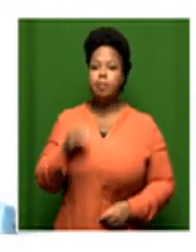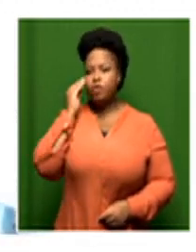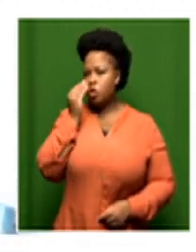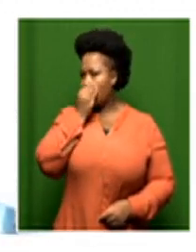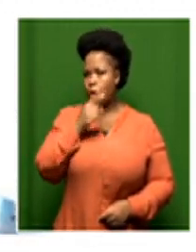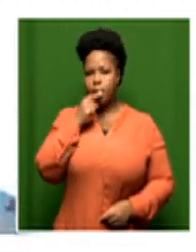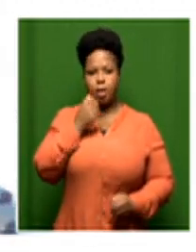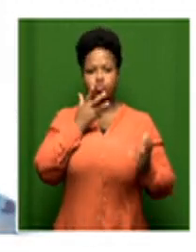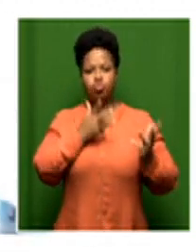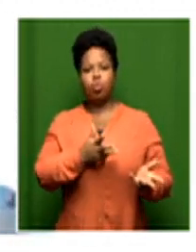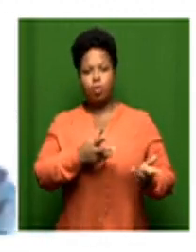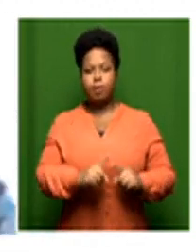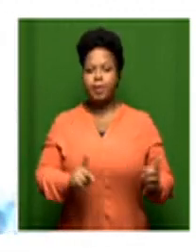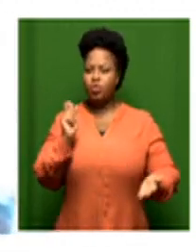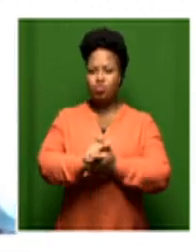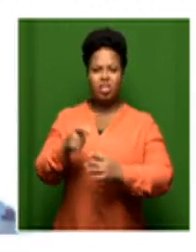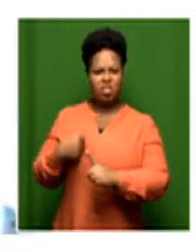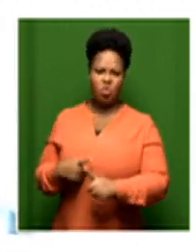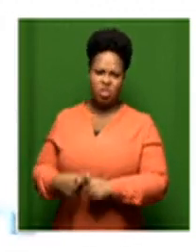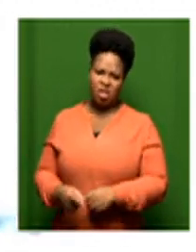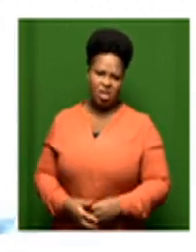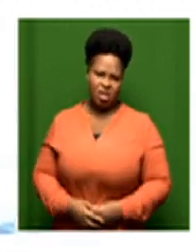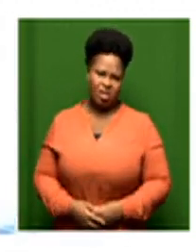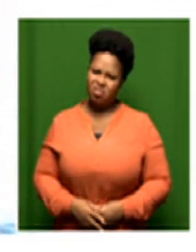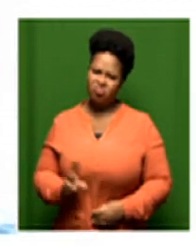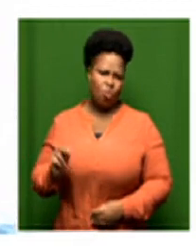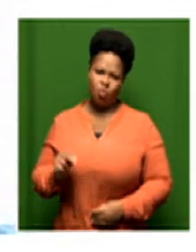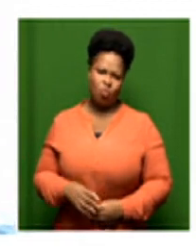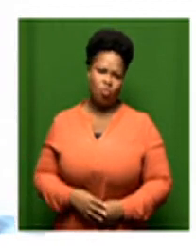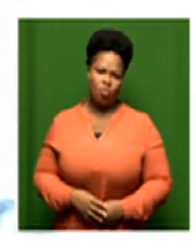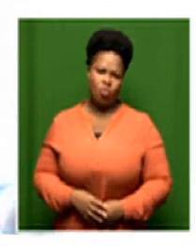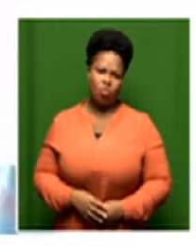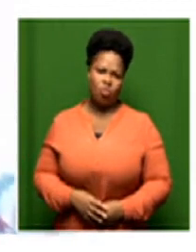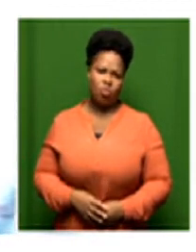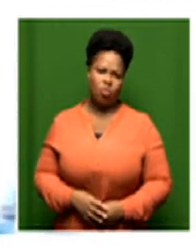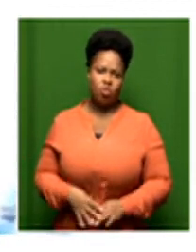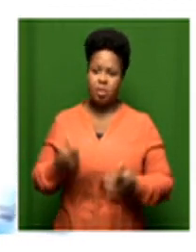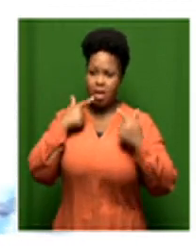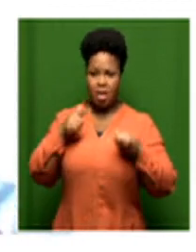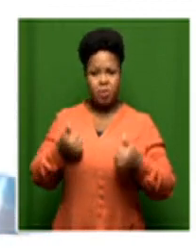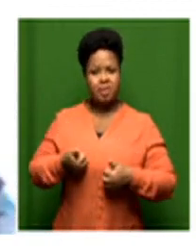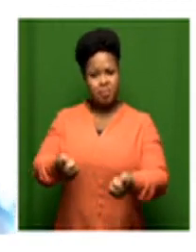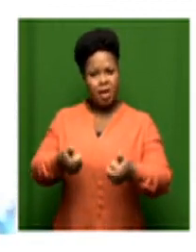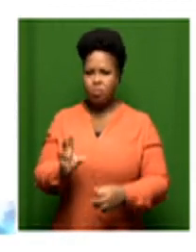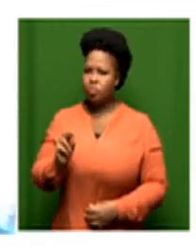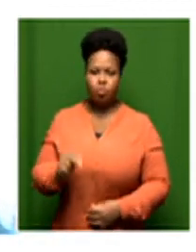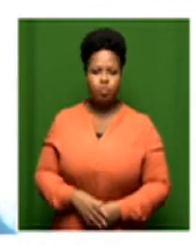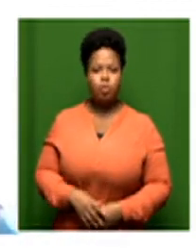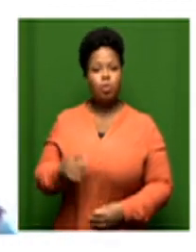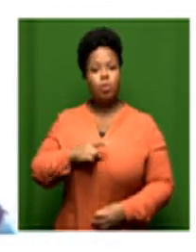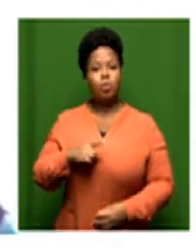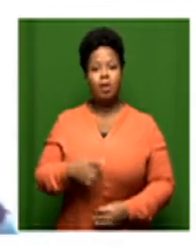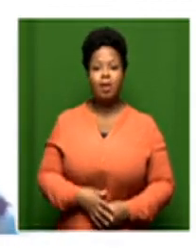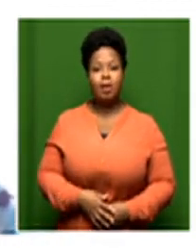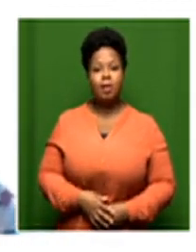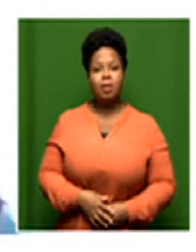Khoi and write it in Xhosa. That's not restoration of languages. They were supposed to